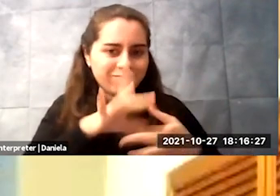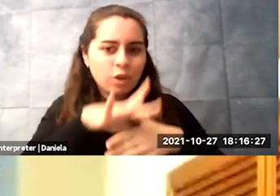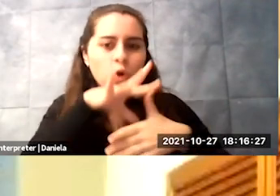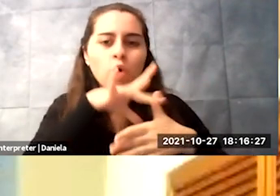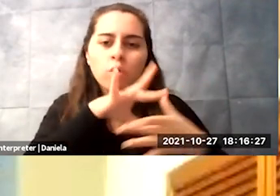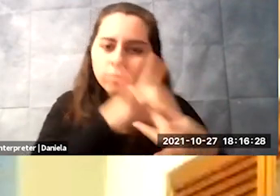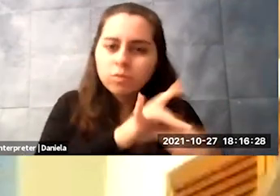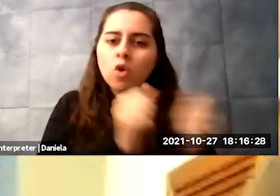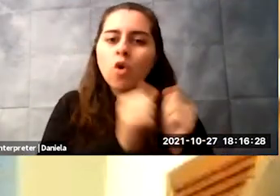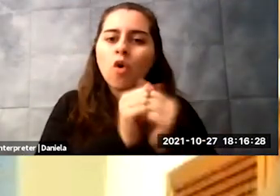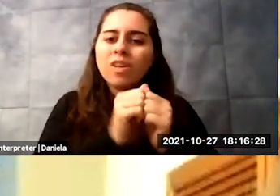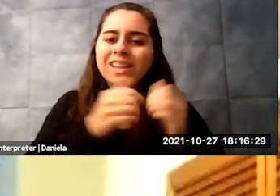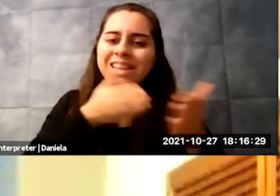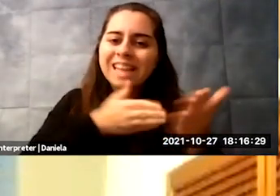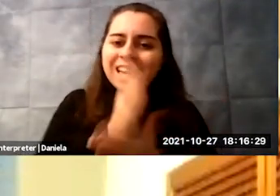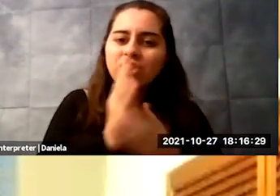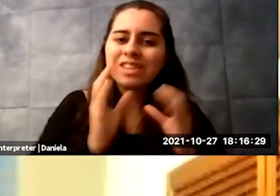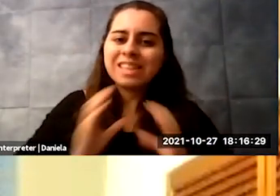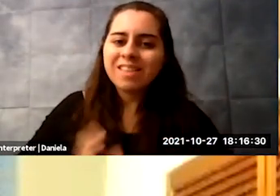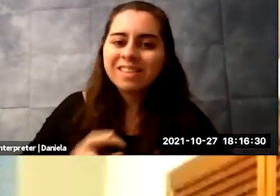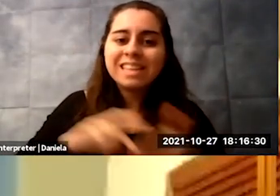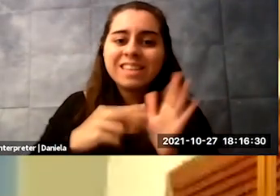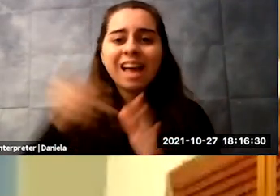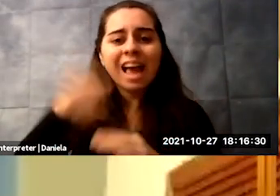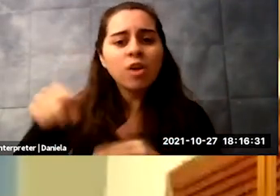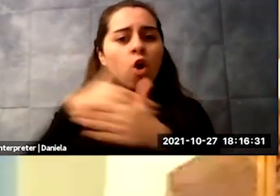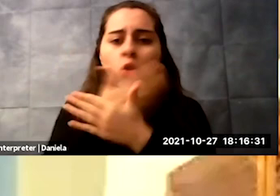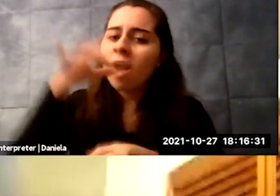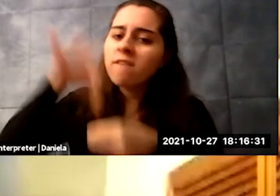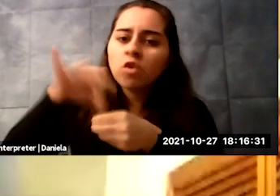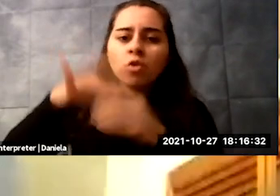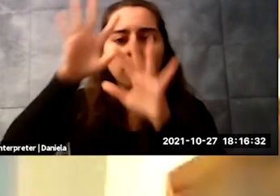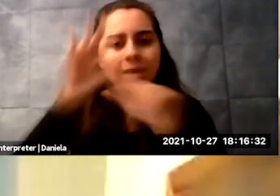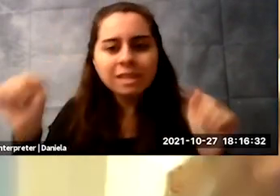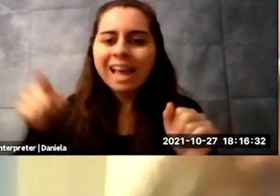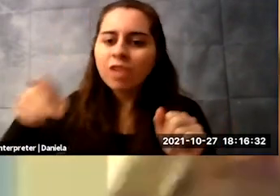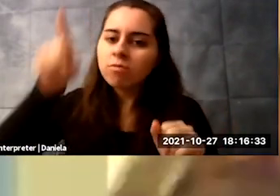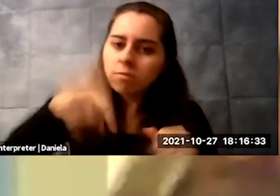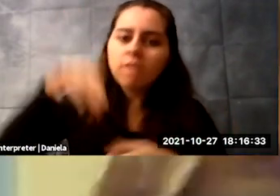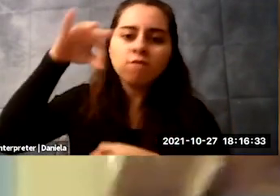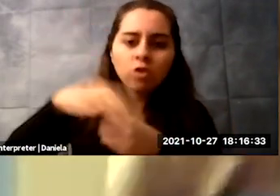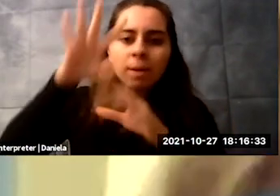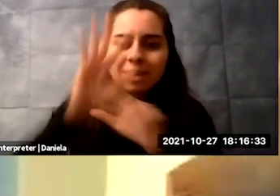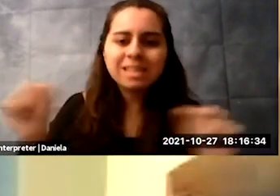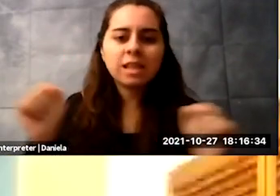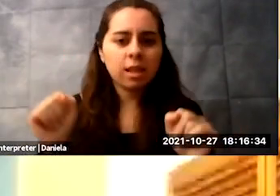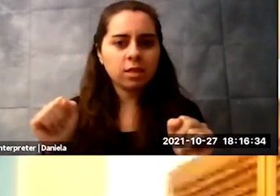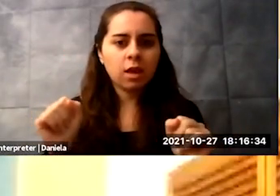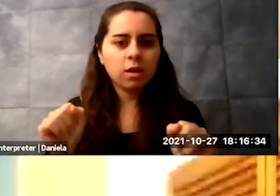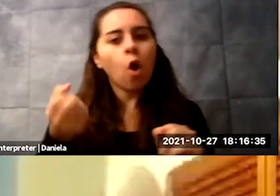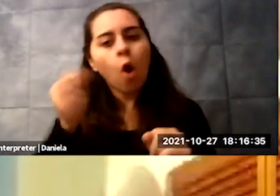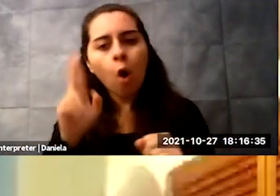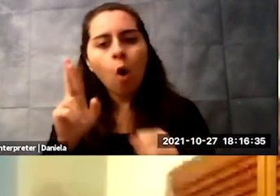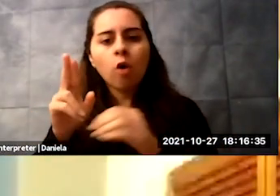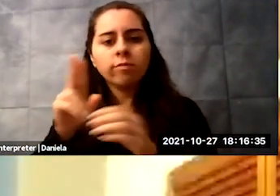that here are a people that don't vote for president and they should be able to vote for president of the United States. So